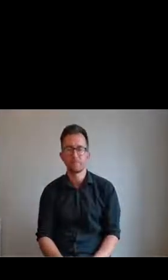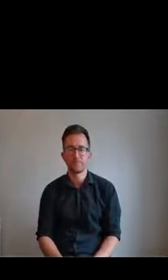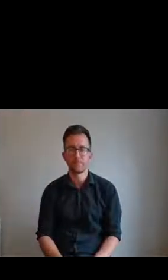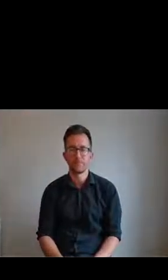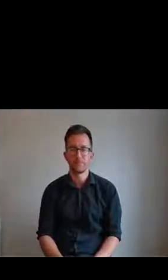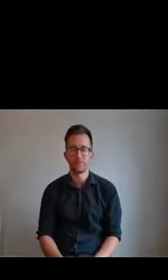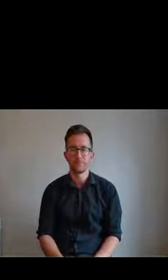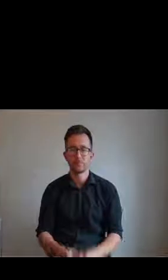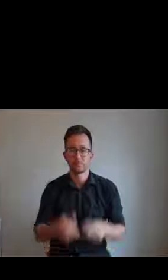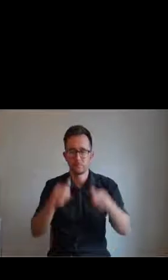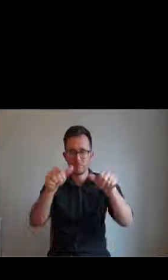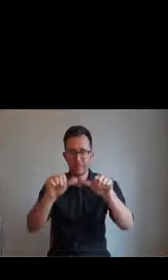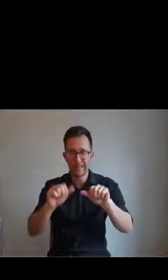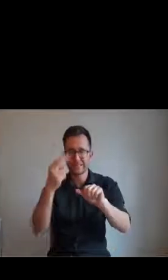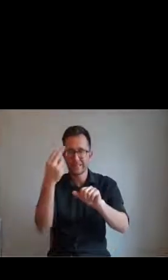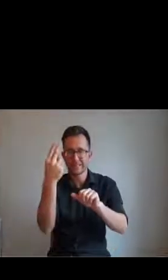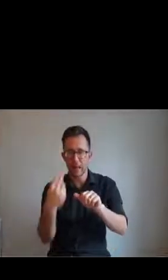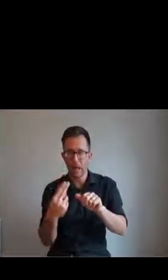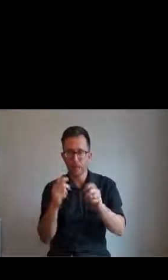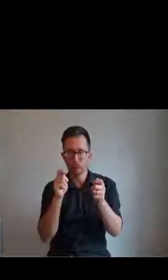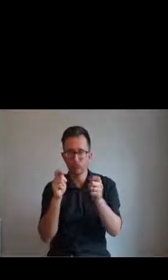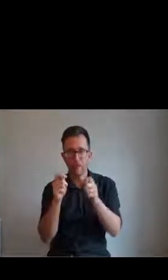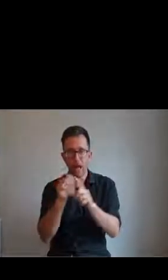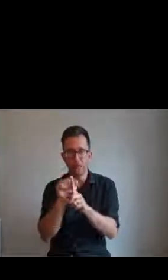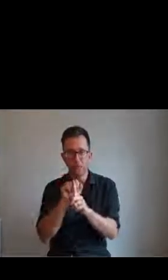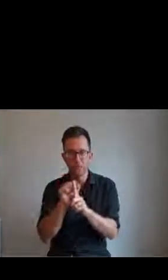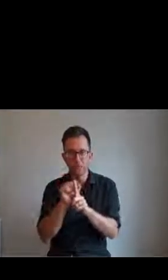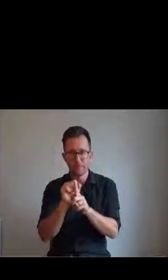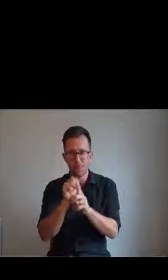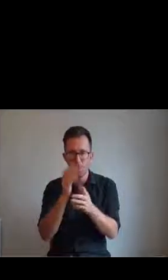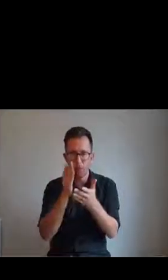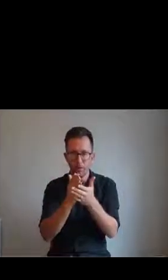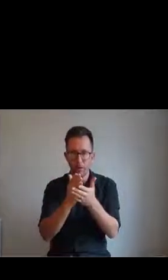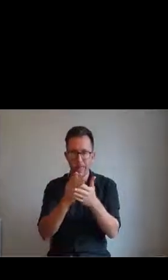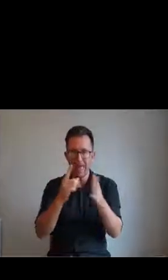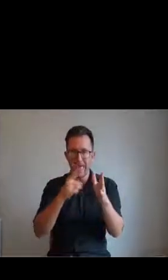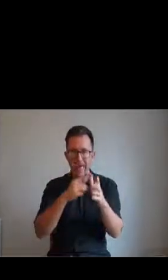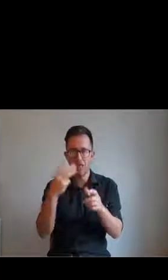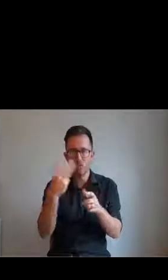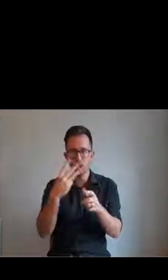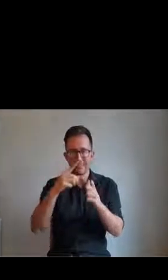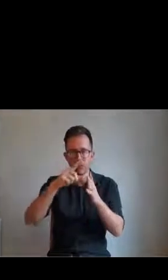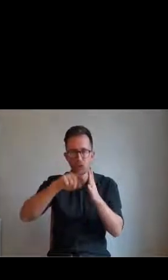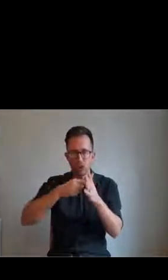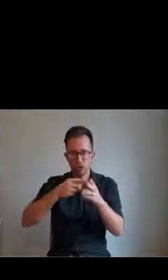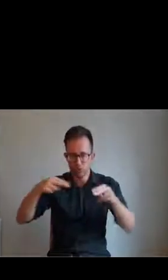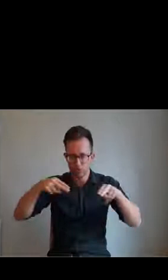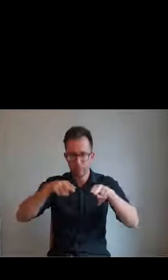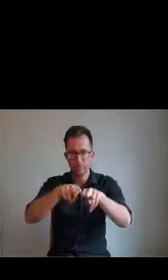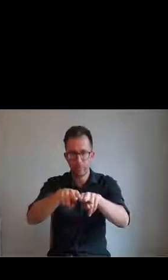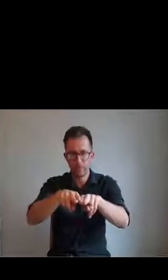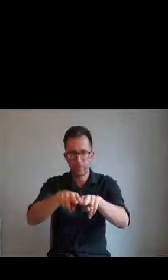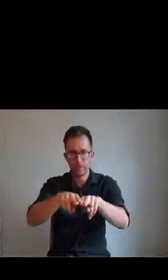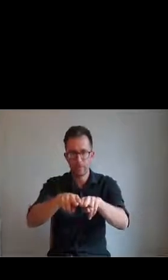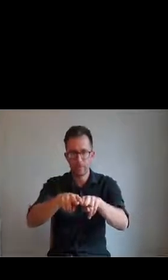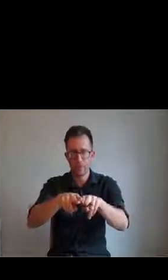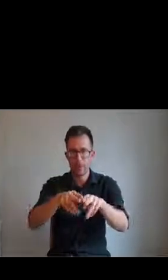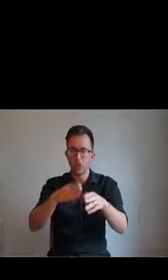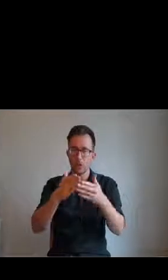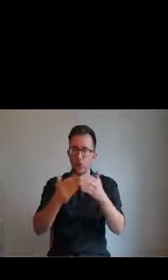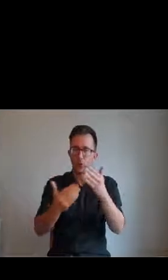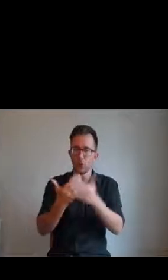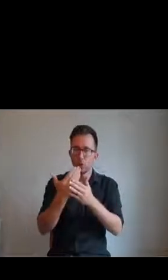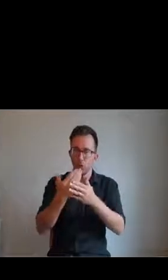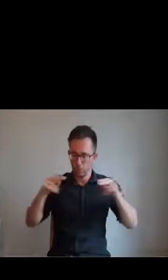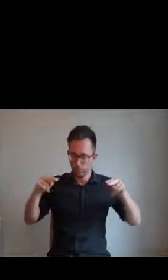Moving to design refinements at the junction itself, the A13 junction, we propose some changes to the merge layouts here as shown